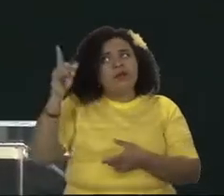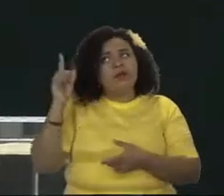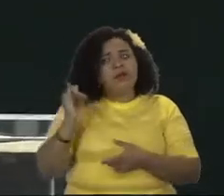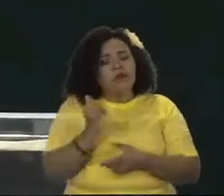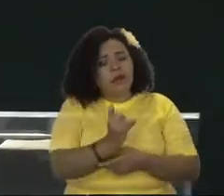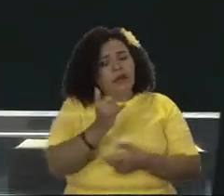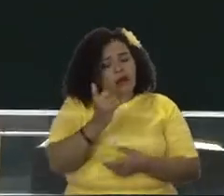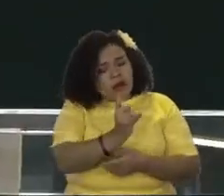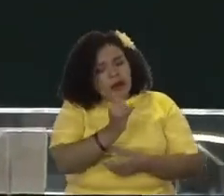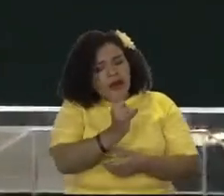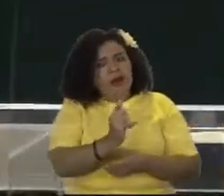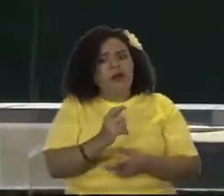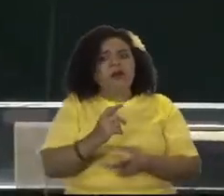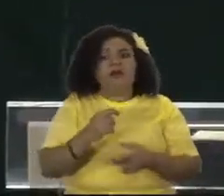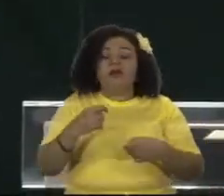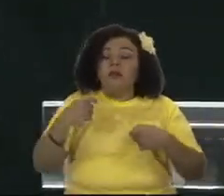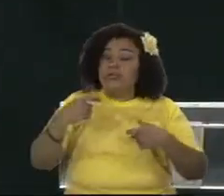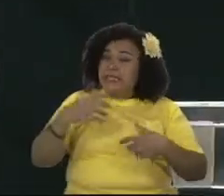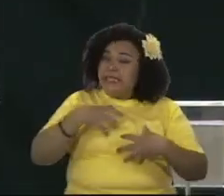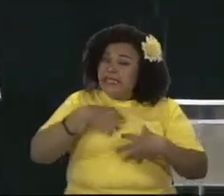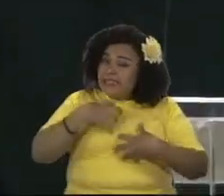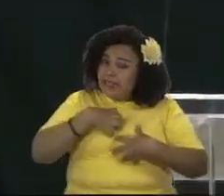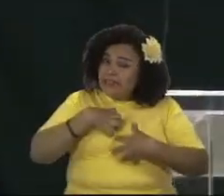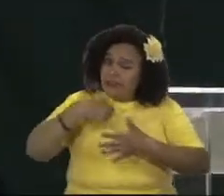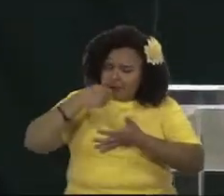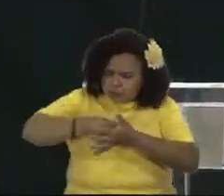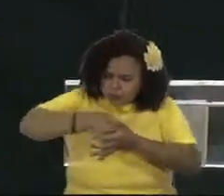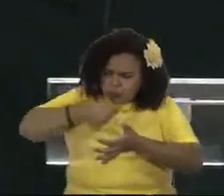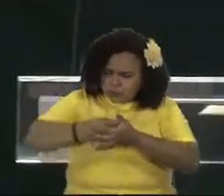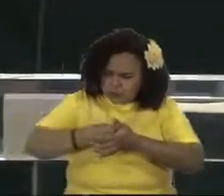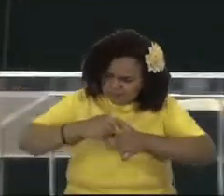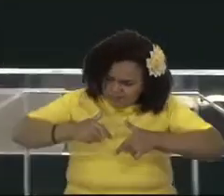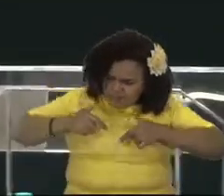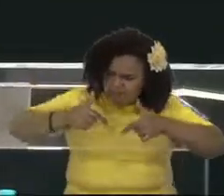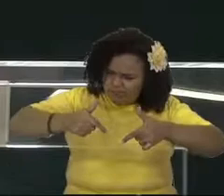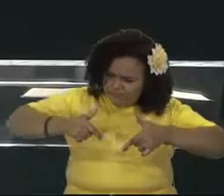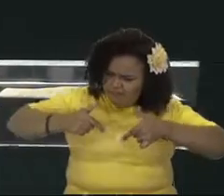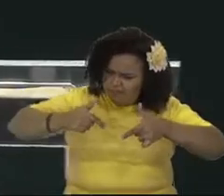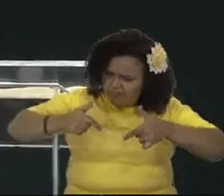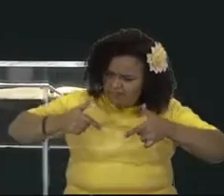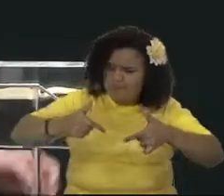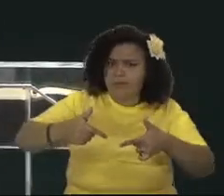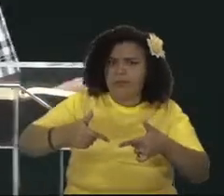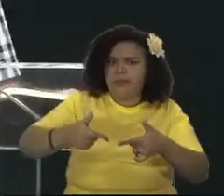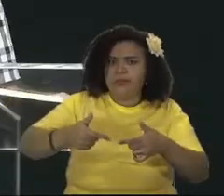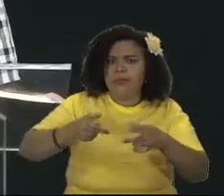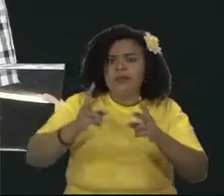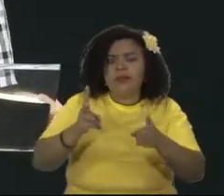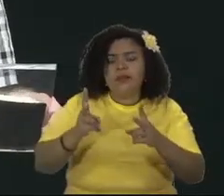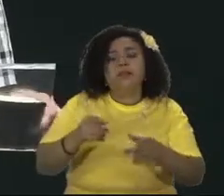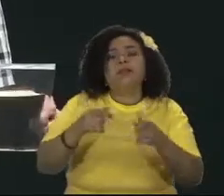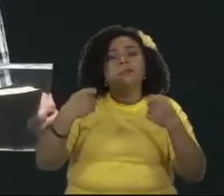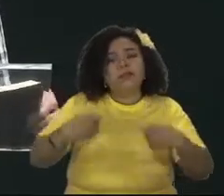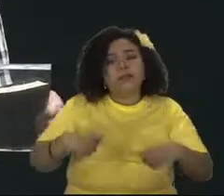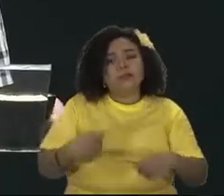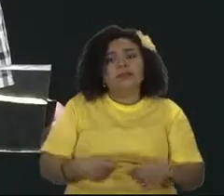And without holiness, no one's going to be able to see God. And so confess, yeah. And